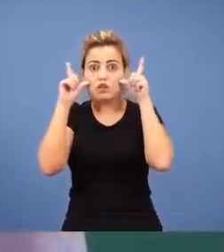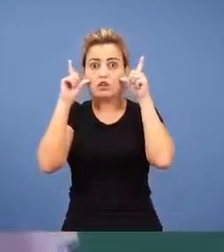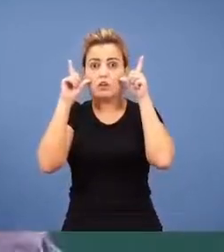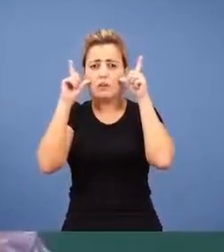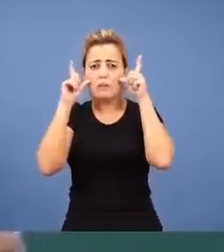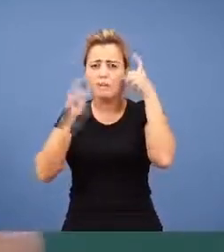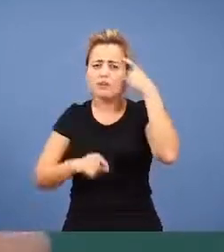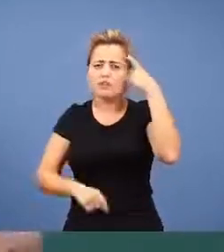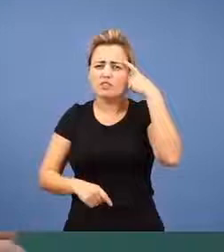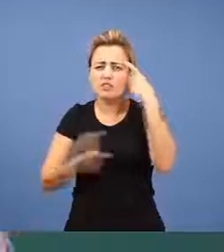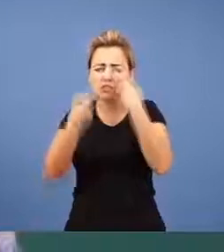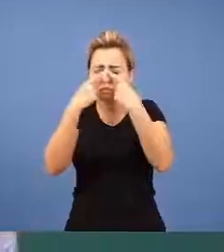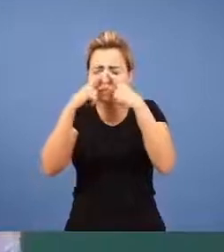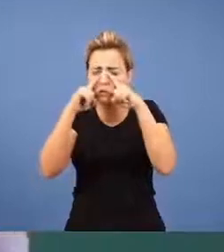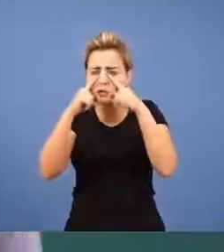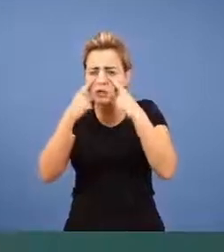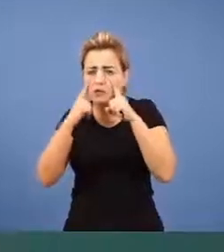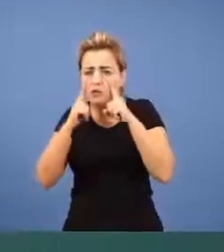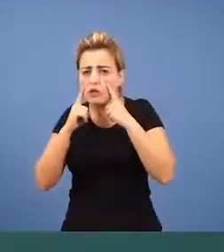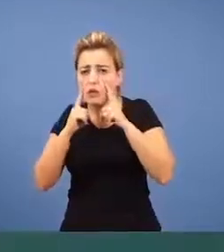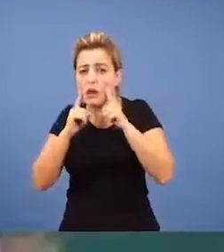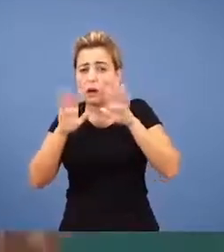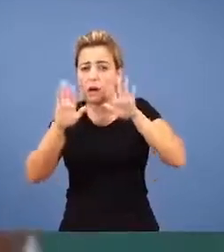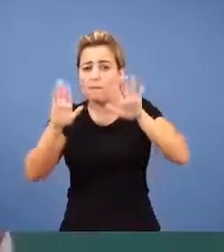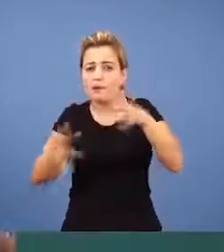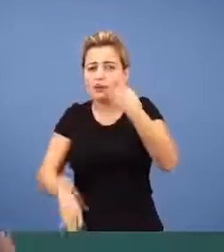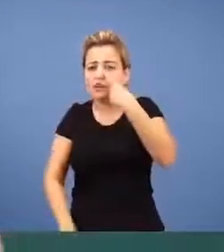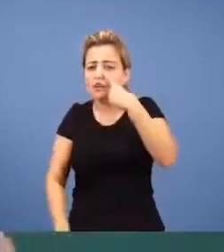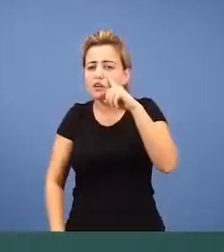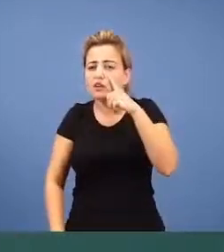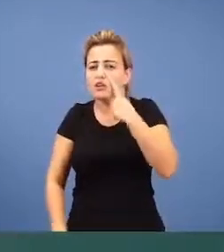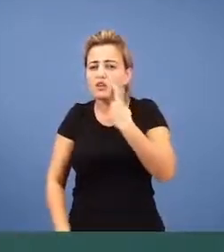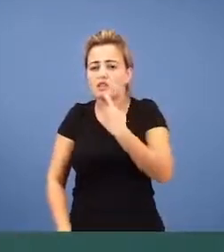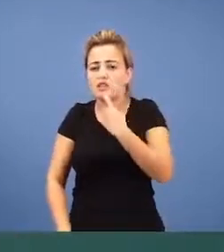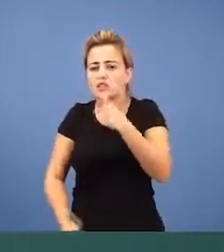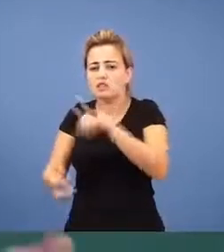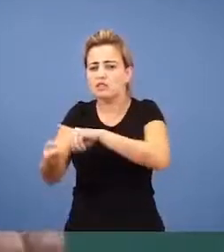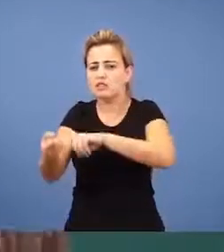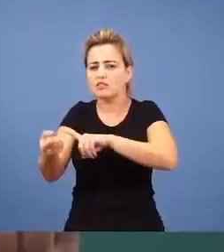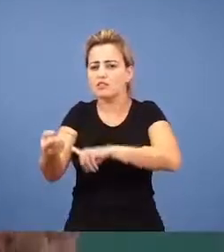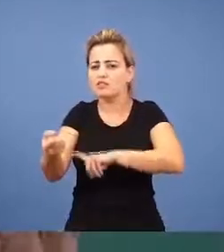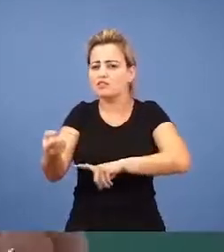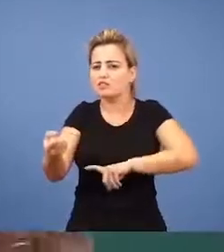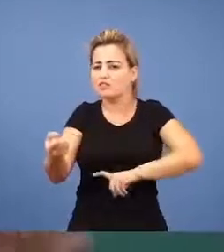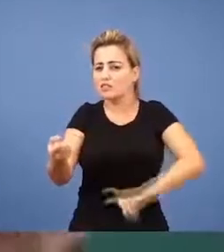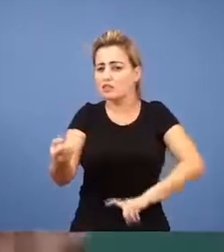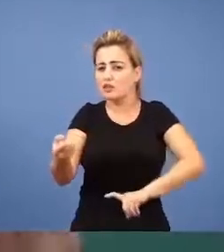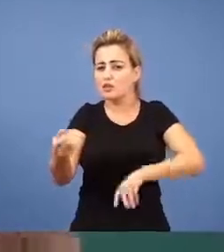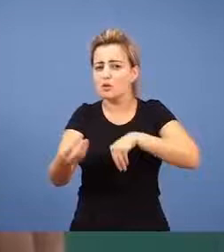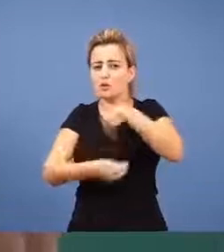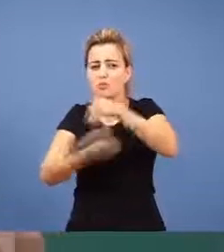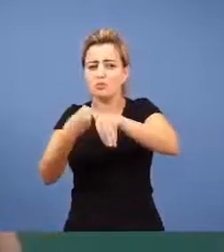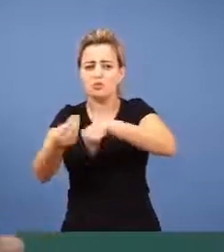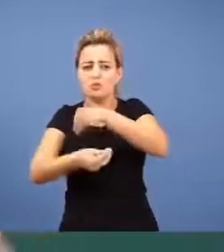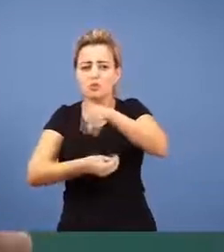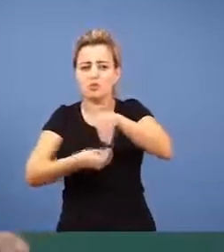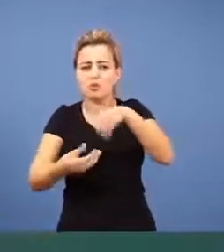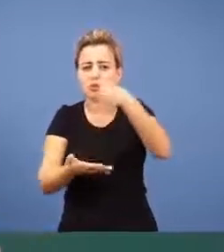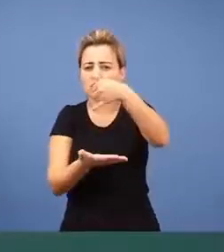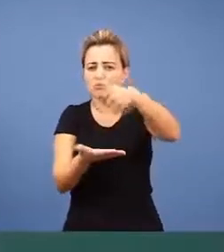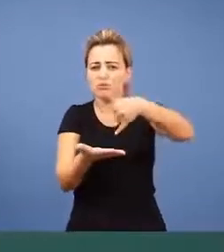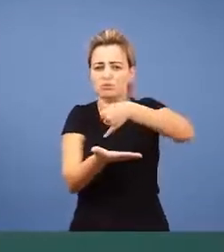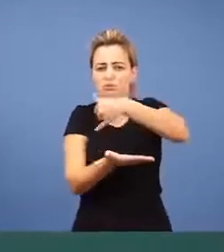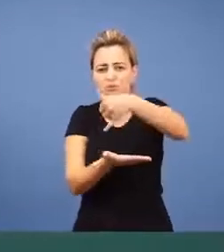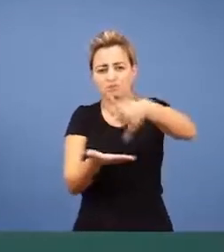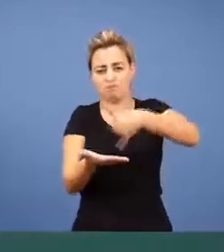And we opened up our eyes. We thought it was drops of tears, but it was actually a drop of blood. It was